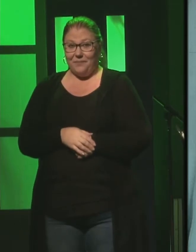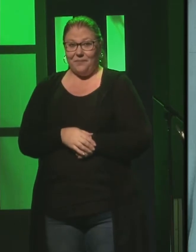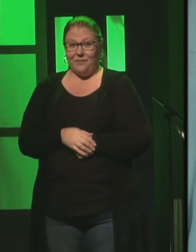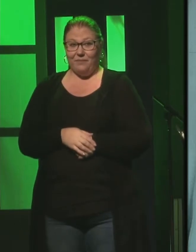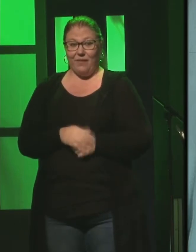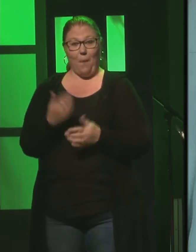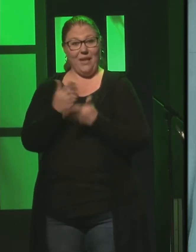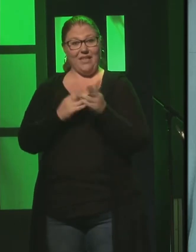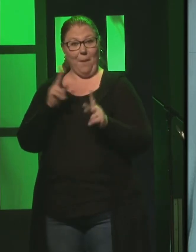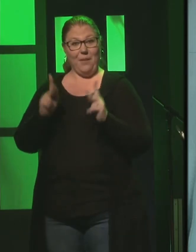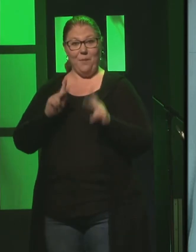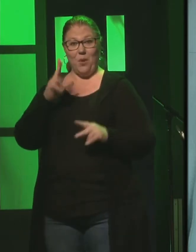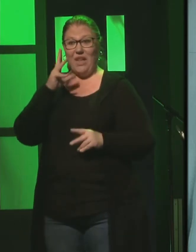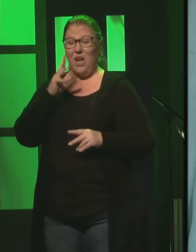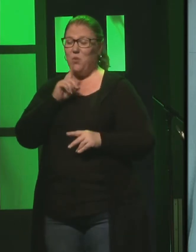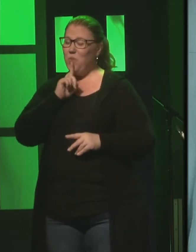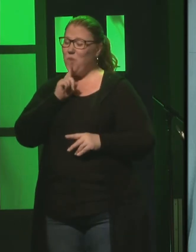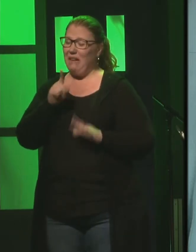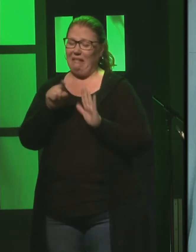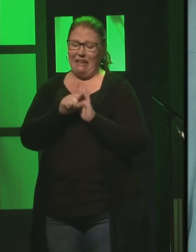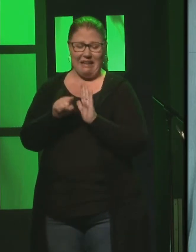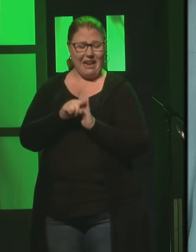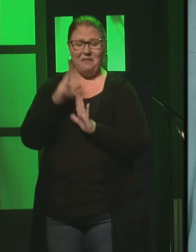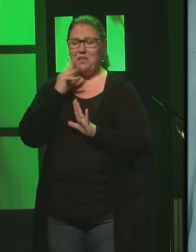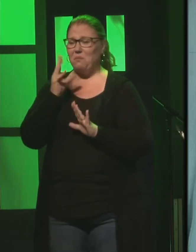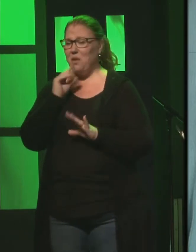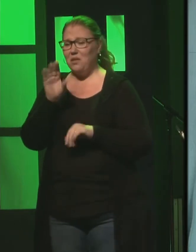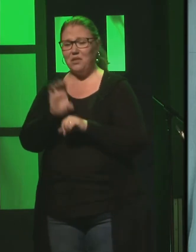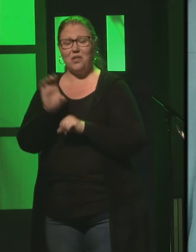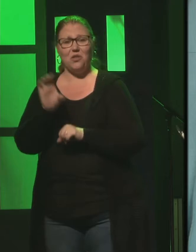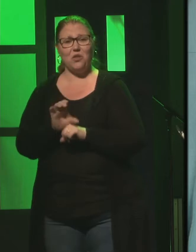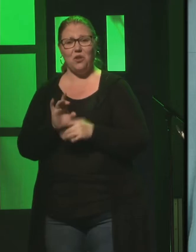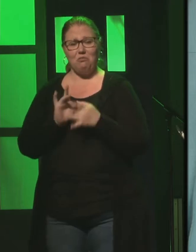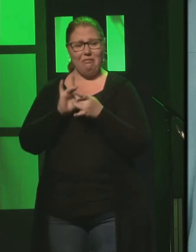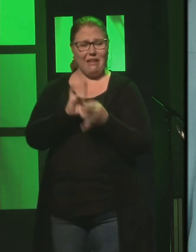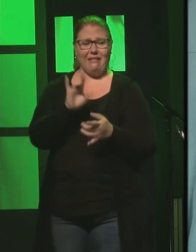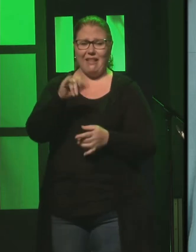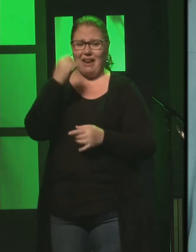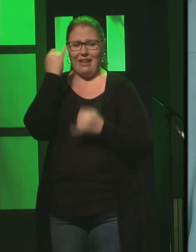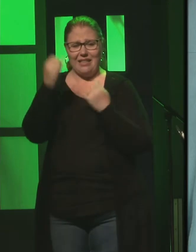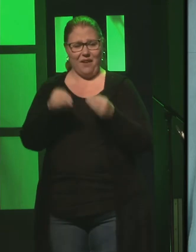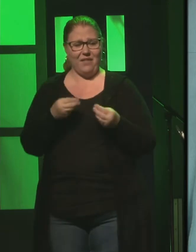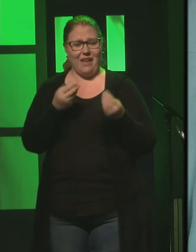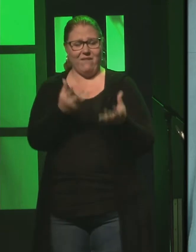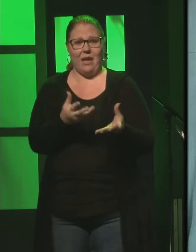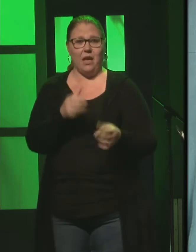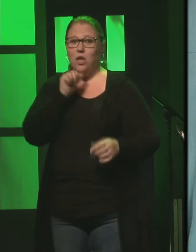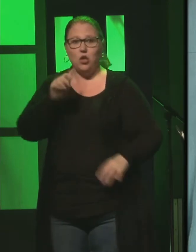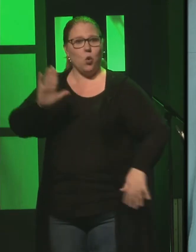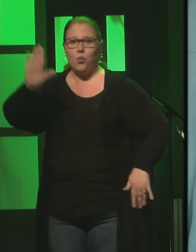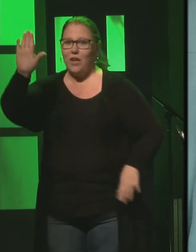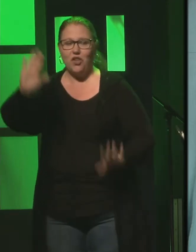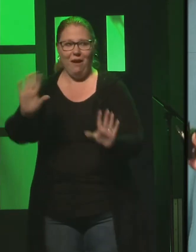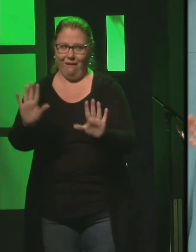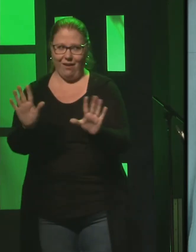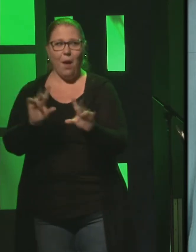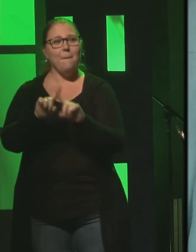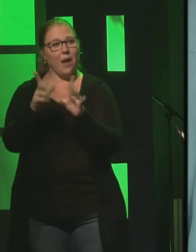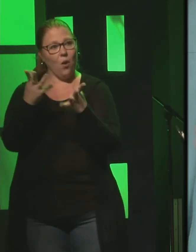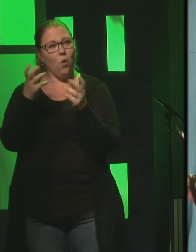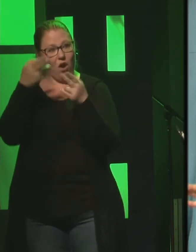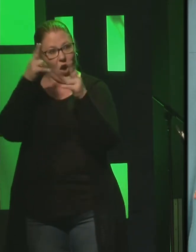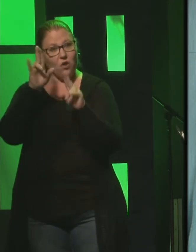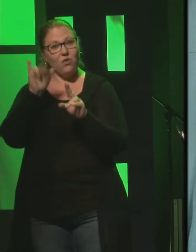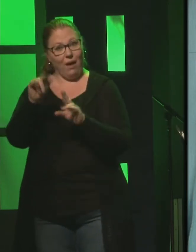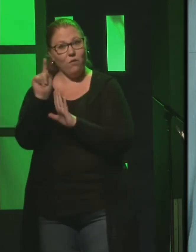That some people have had really bad experiences in church when it comes to this idea of giving. Don't raise your hand, but I want to honor that for